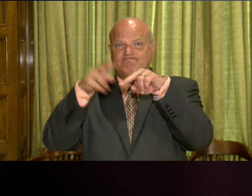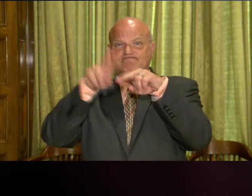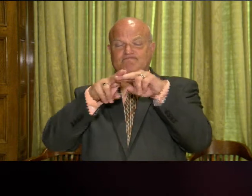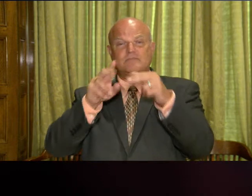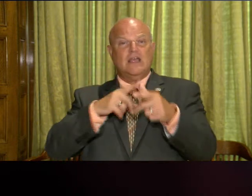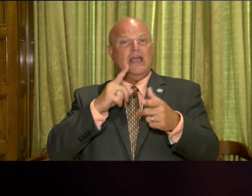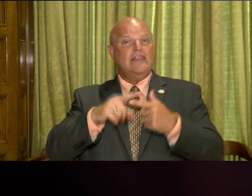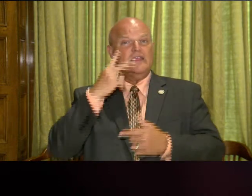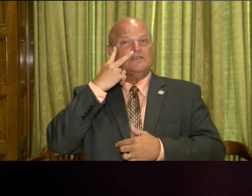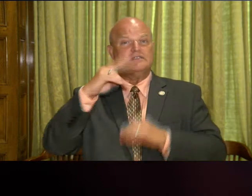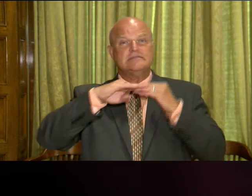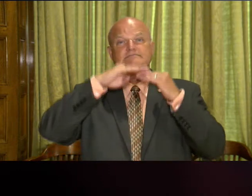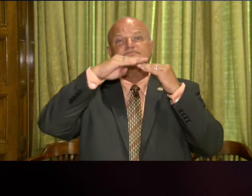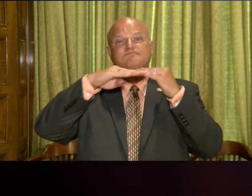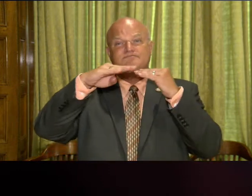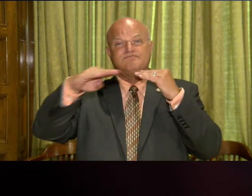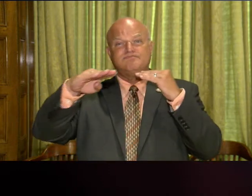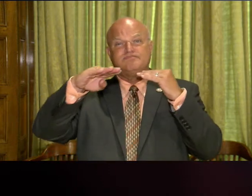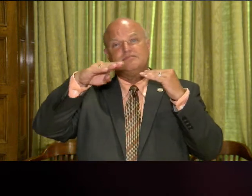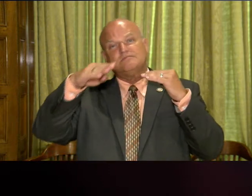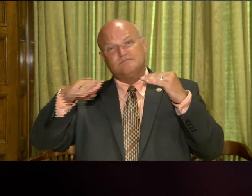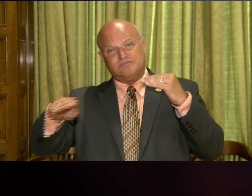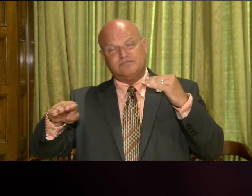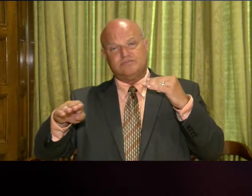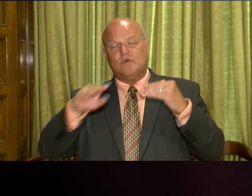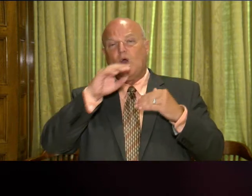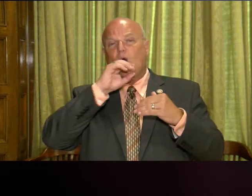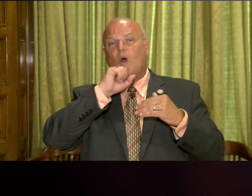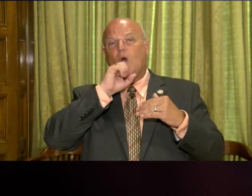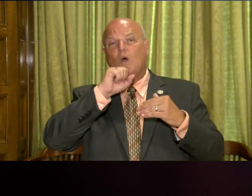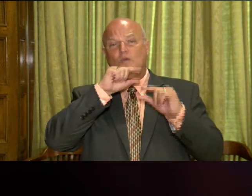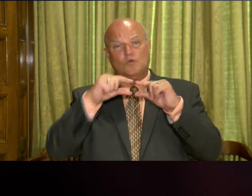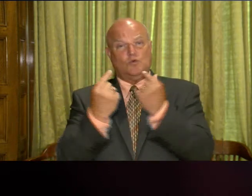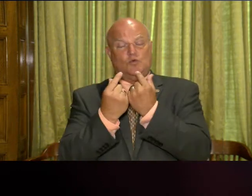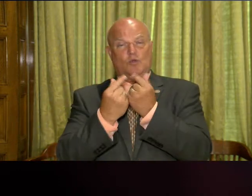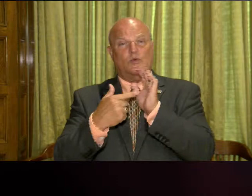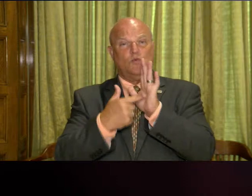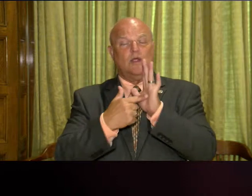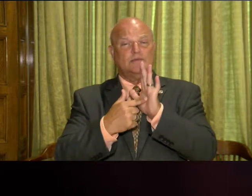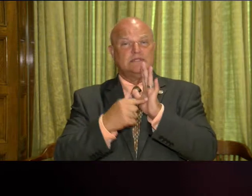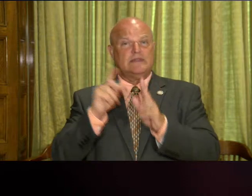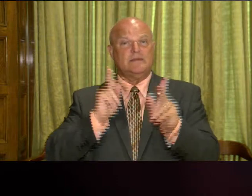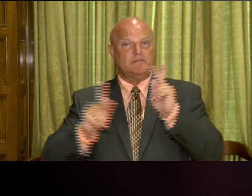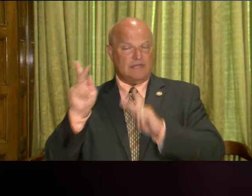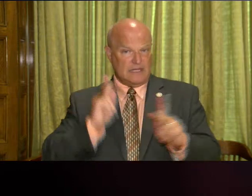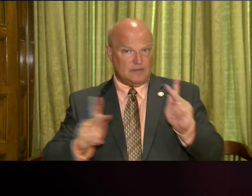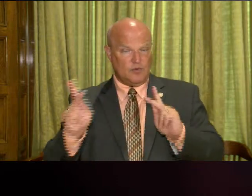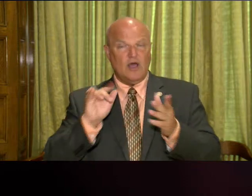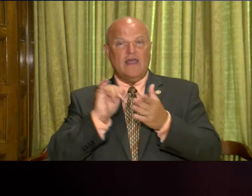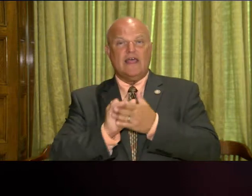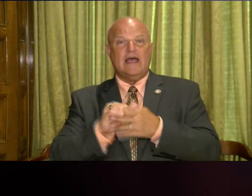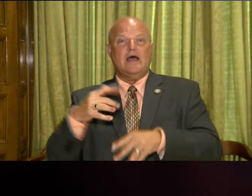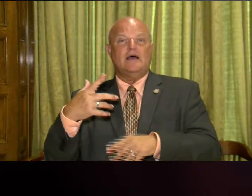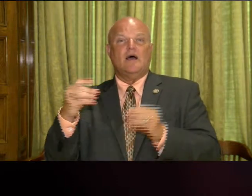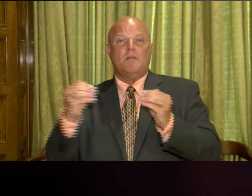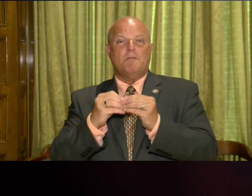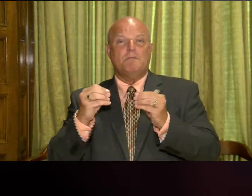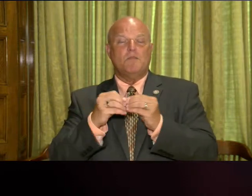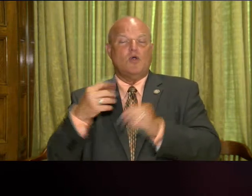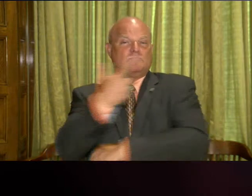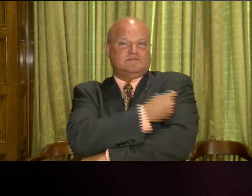you see it leveling off and then going down in the older age group, which represents a population that has been more